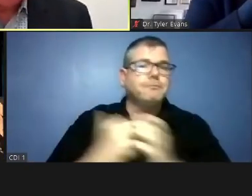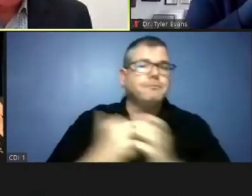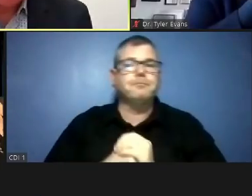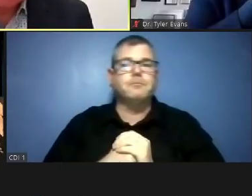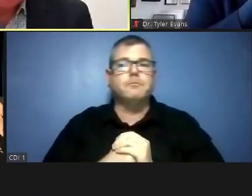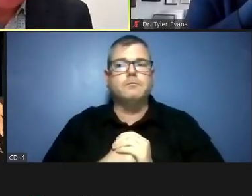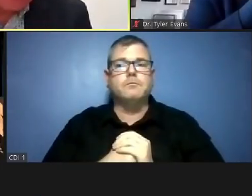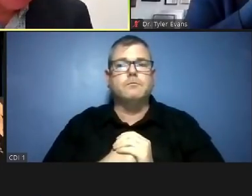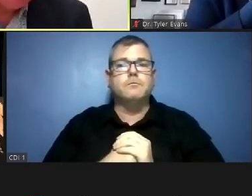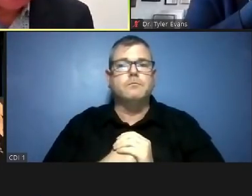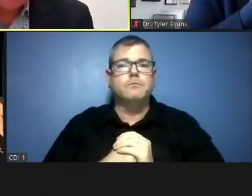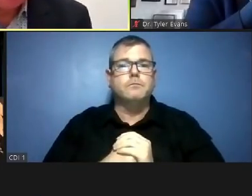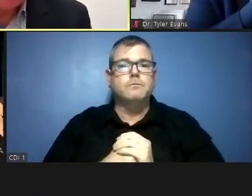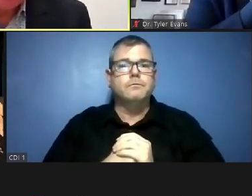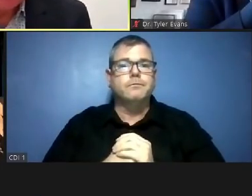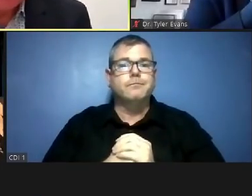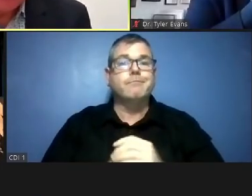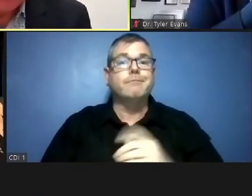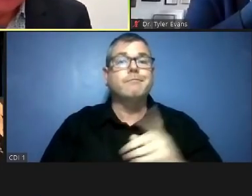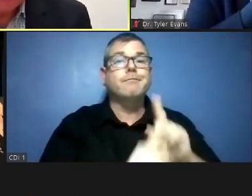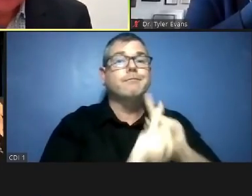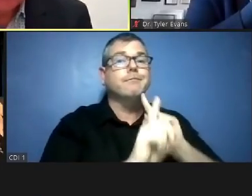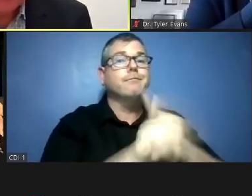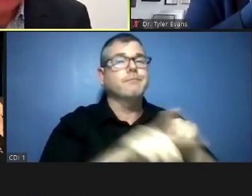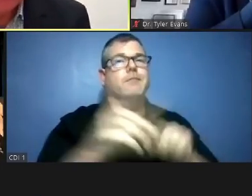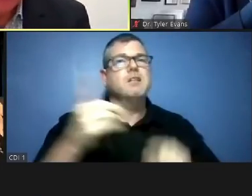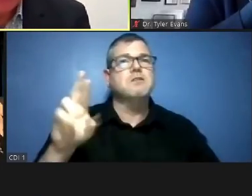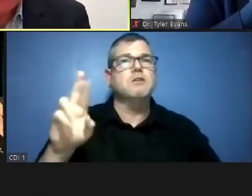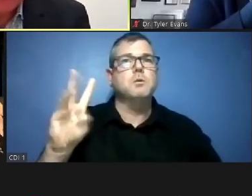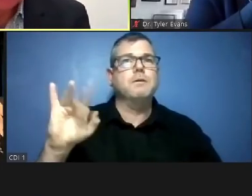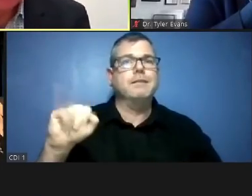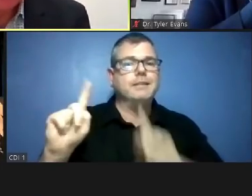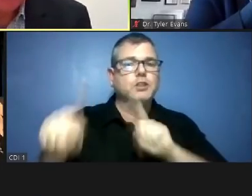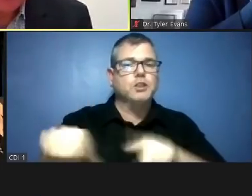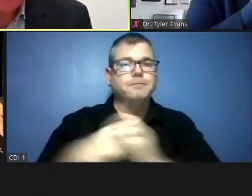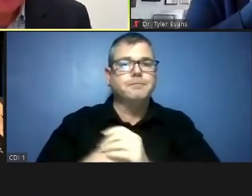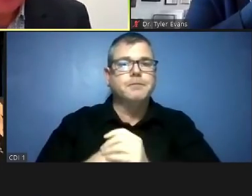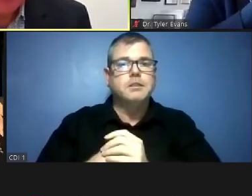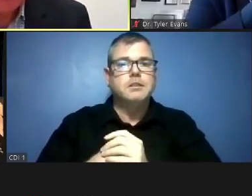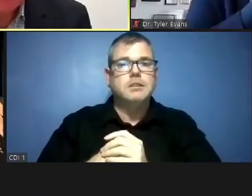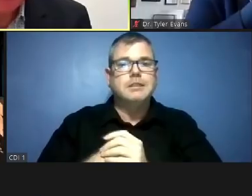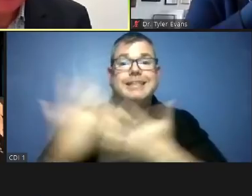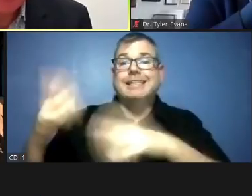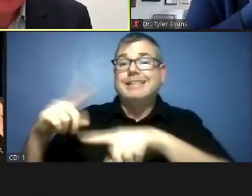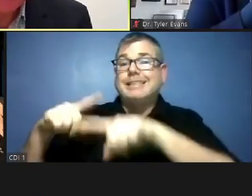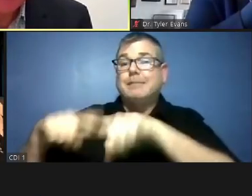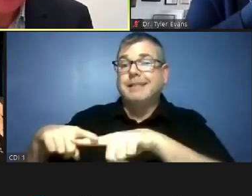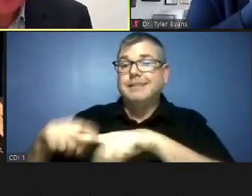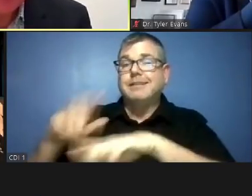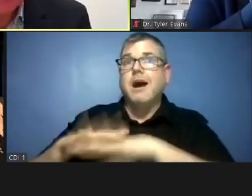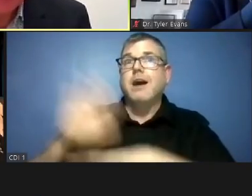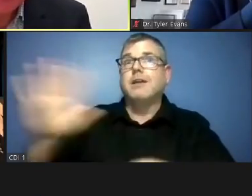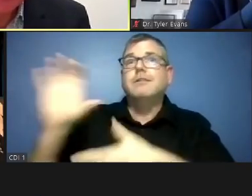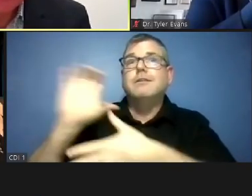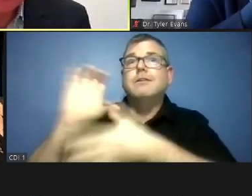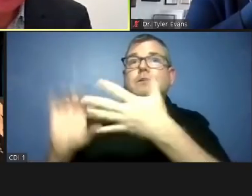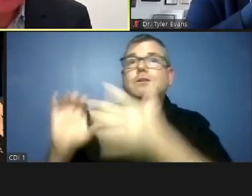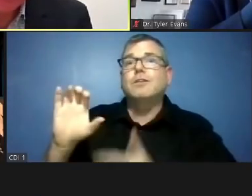Yes, that partly or mostly depends on your criteria for being vaccinated. If you're being vaccinated based on